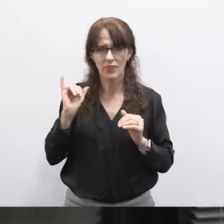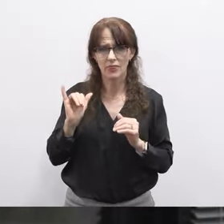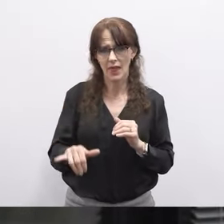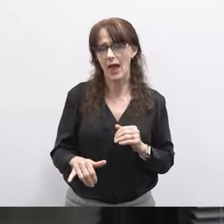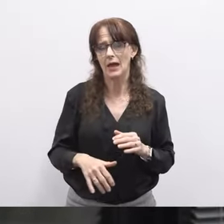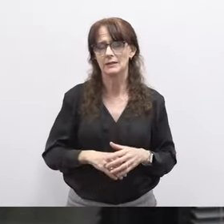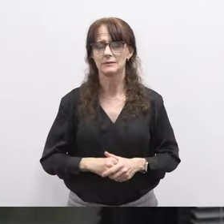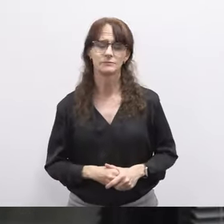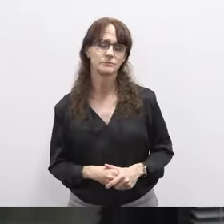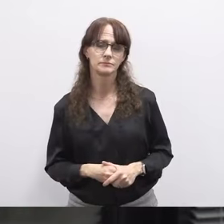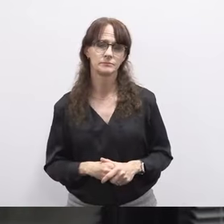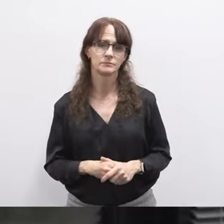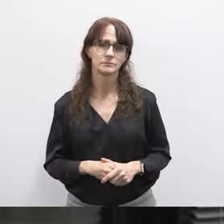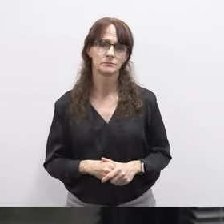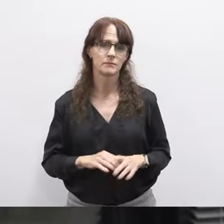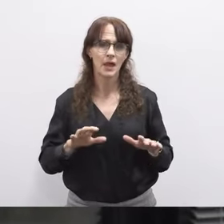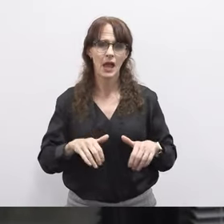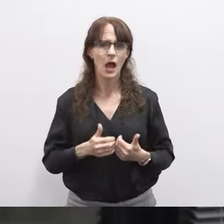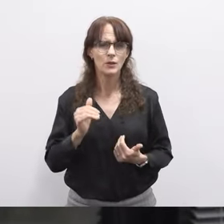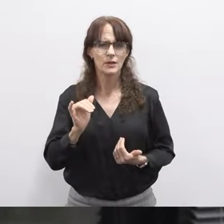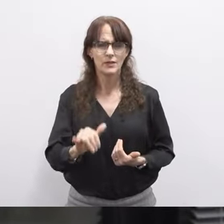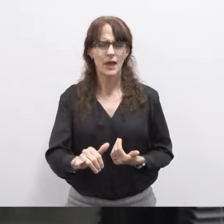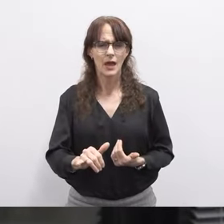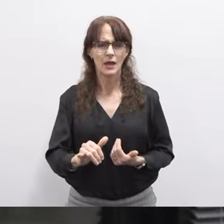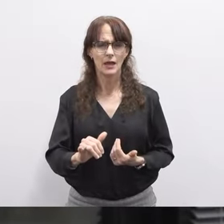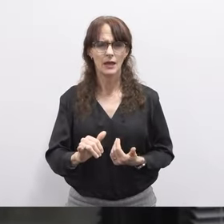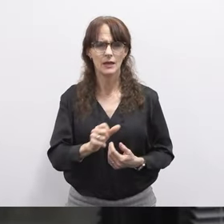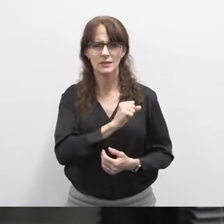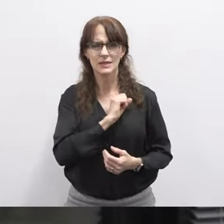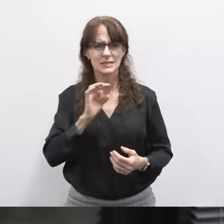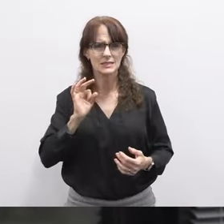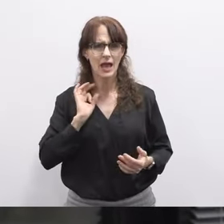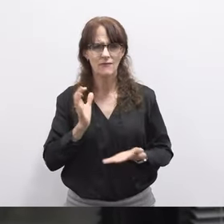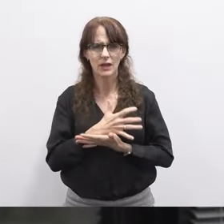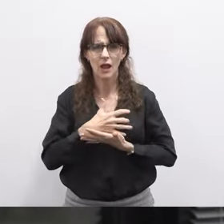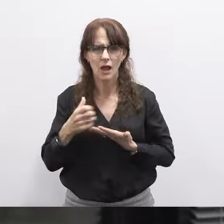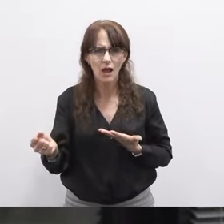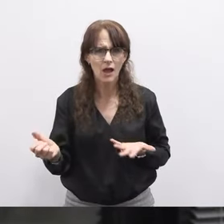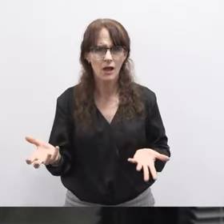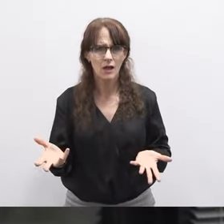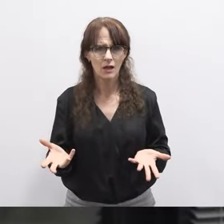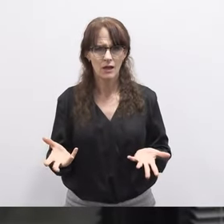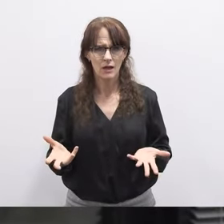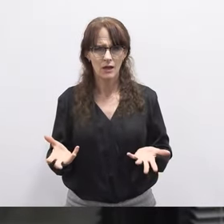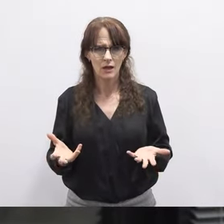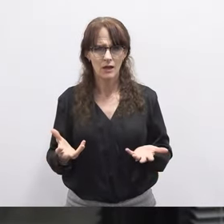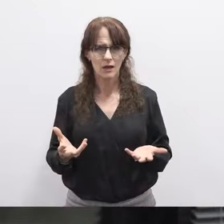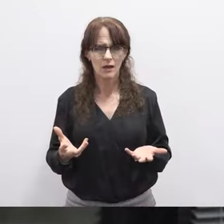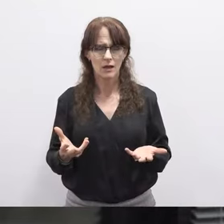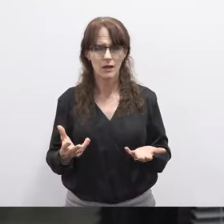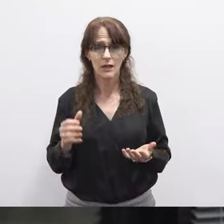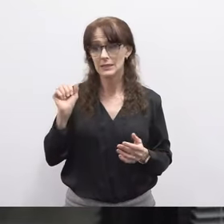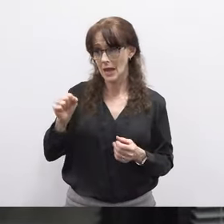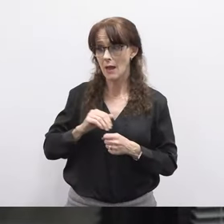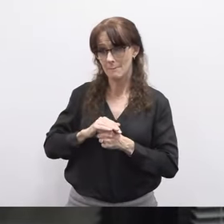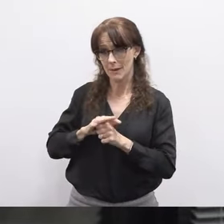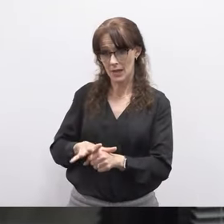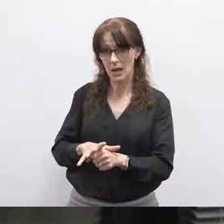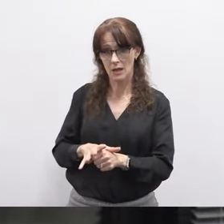So, and how does that, the staffing shortage has, the pandemic